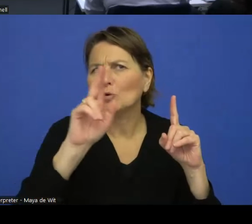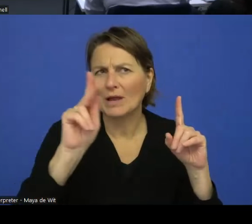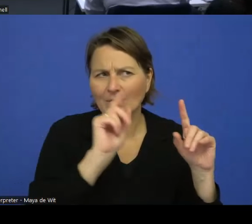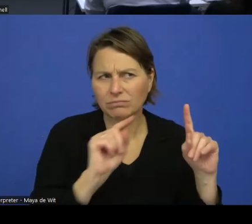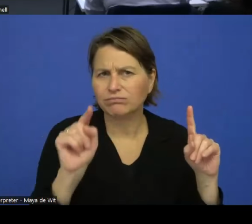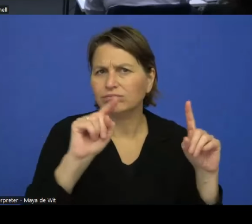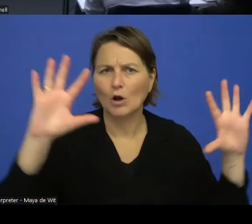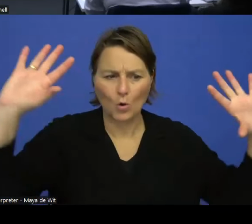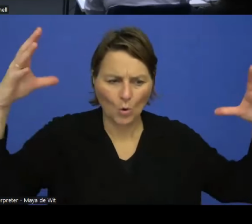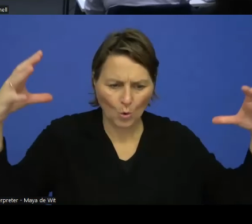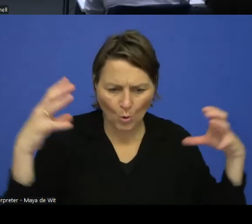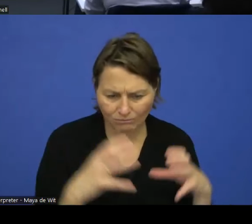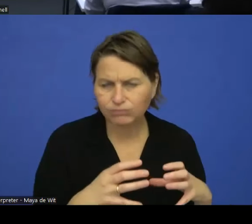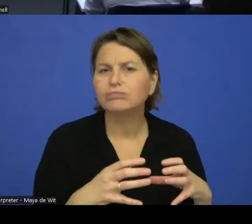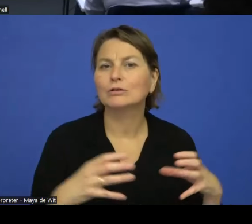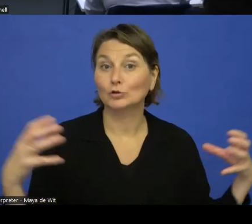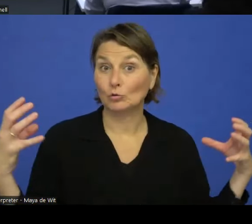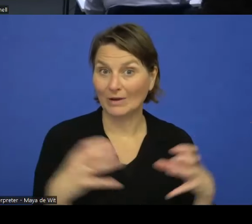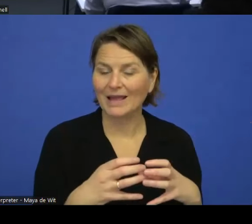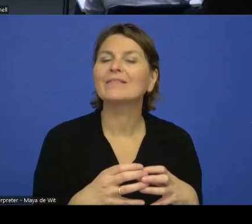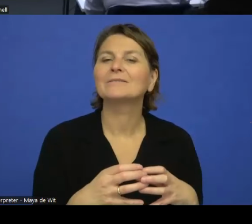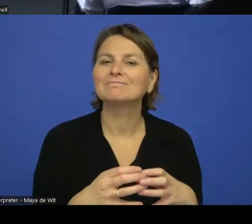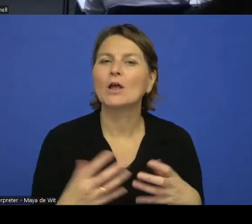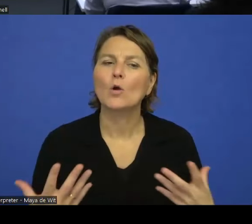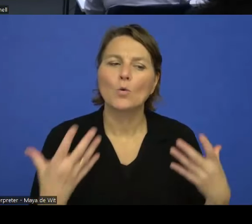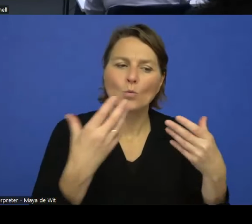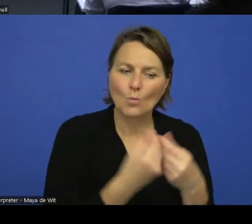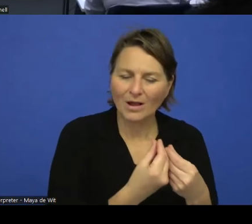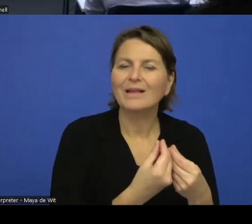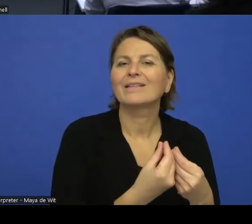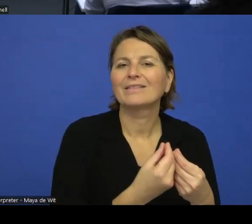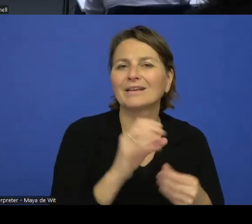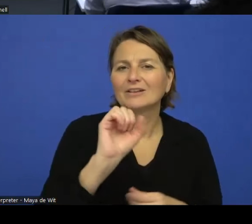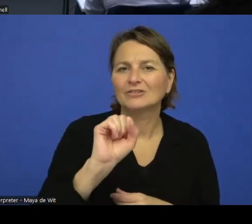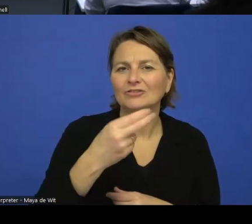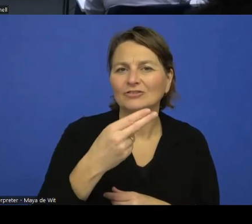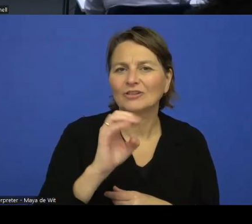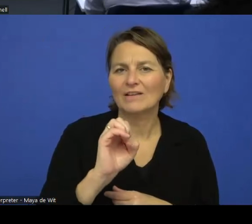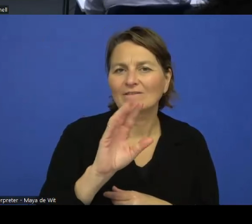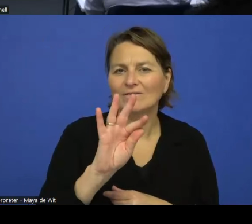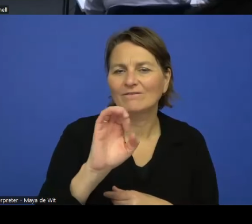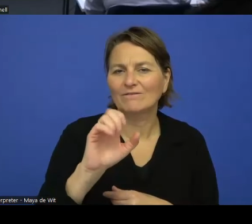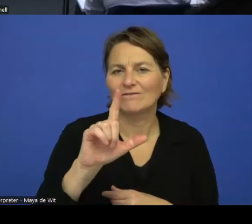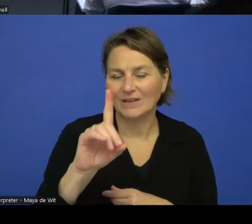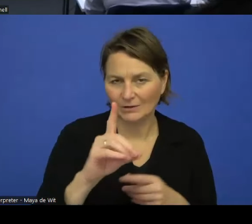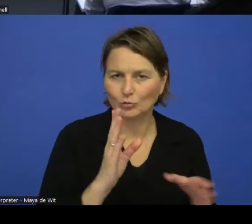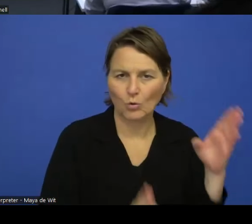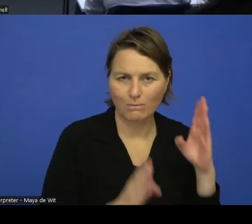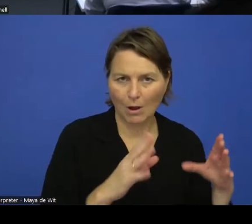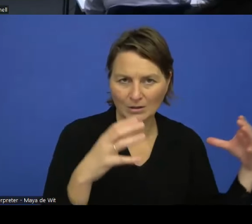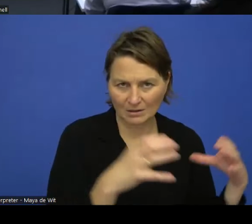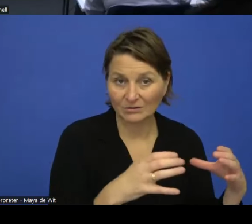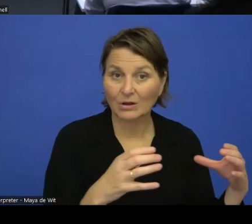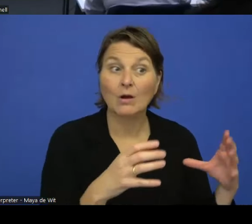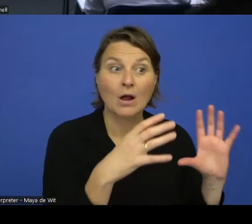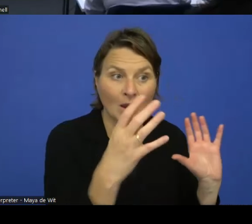and we're working with Sheffield Robotics. We're working with people who do phenomenology, which is a whole new concept to me.